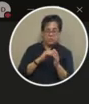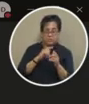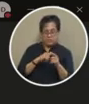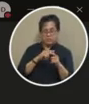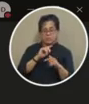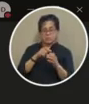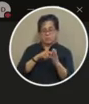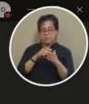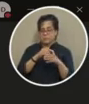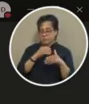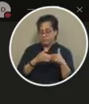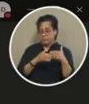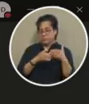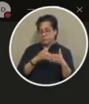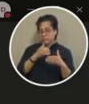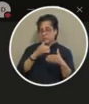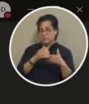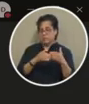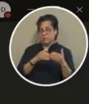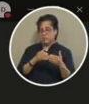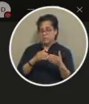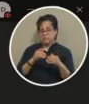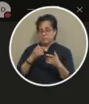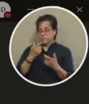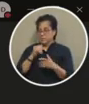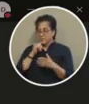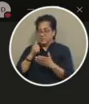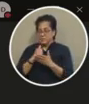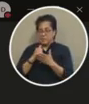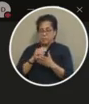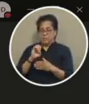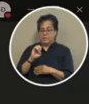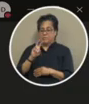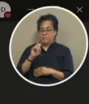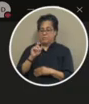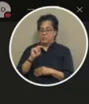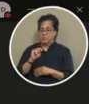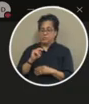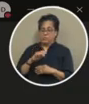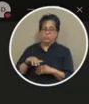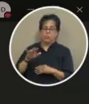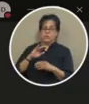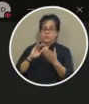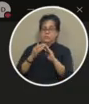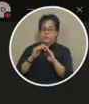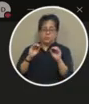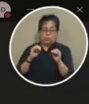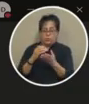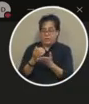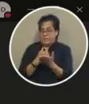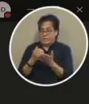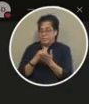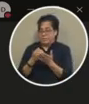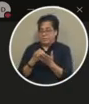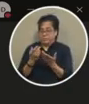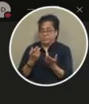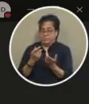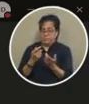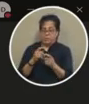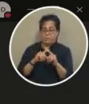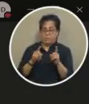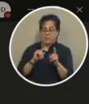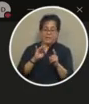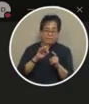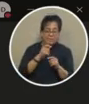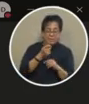Because it doesn't help anybody to have evictions across the city, because nobody has any income coming in, or if they have income, it's been